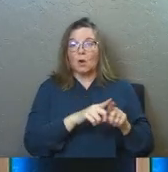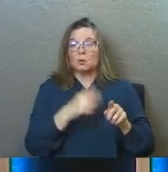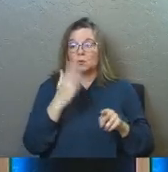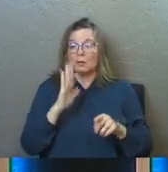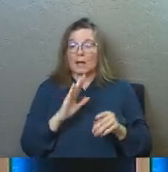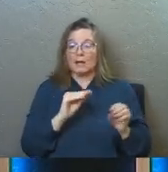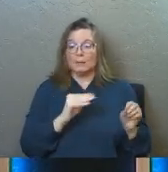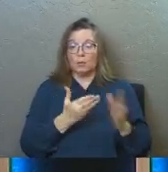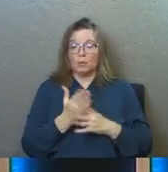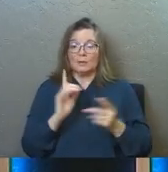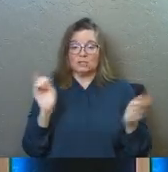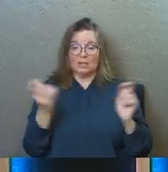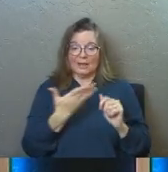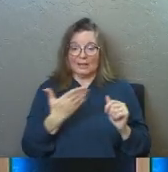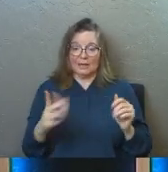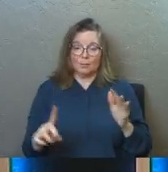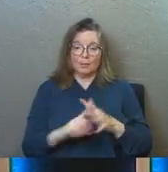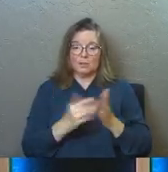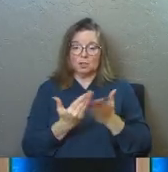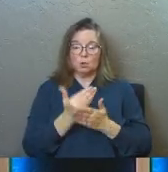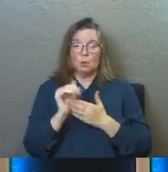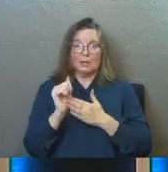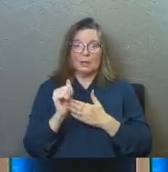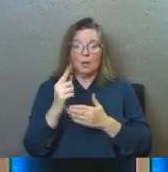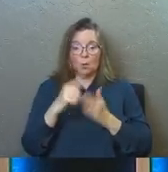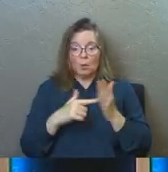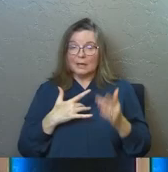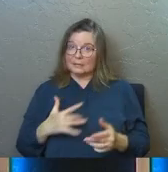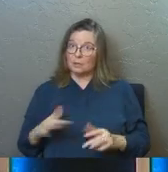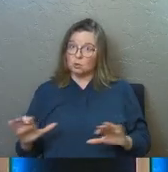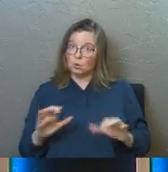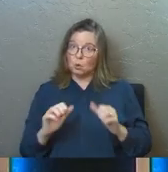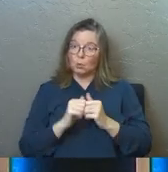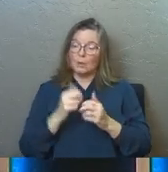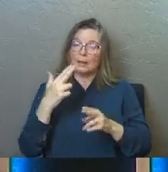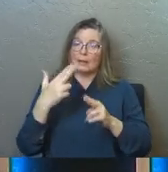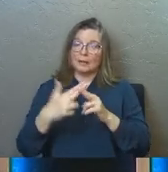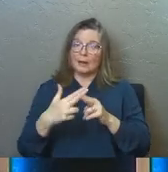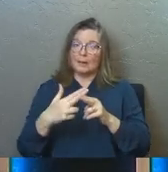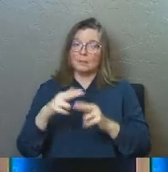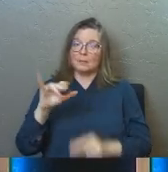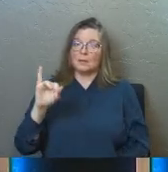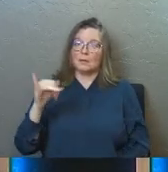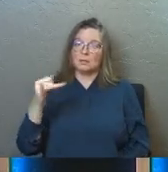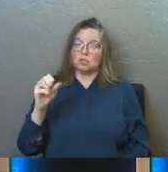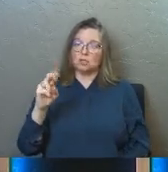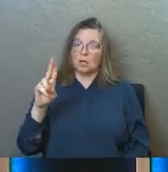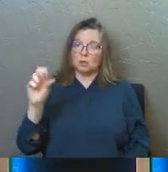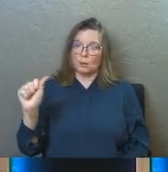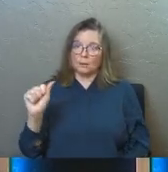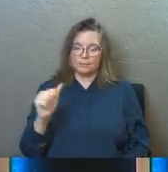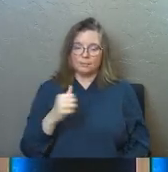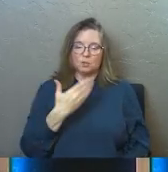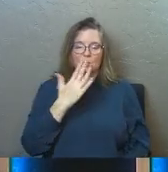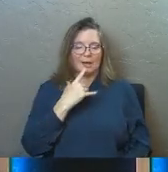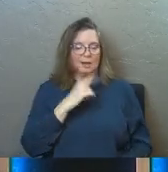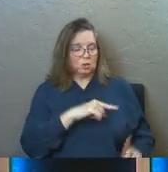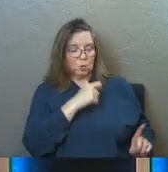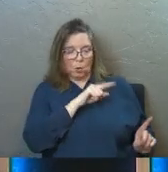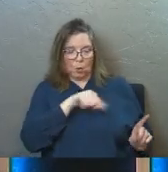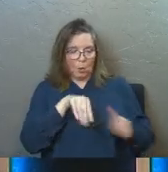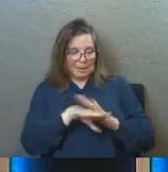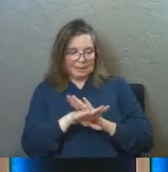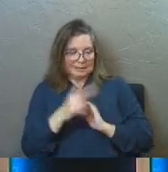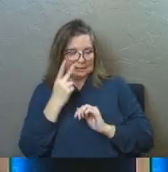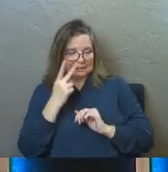God's just, he moves through and he changes things and he brings in new leadership, which is what he does with a man named Joshua. And so God tells Moses, you won't come in and see